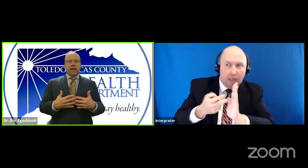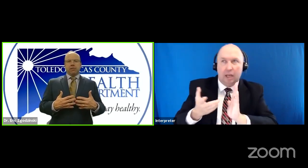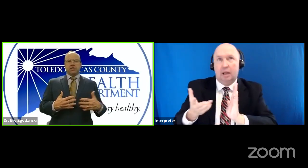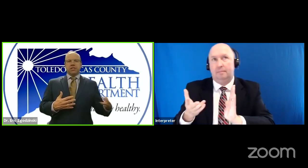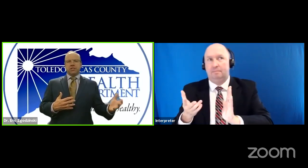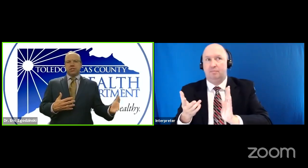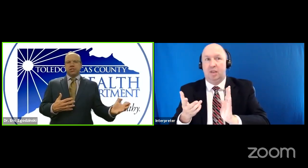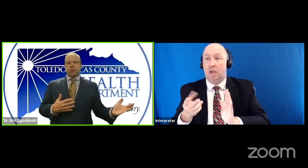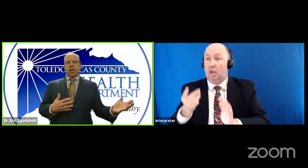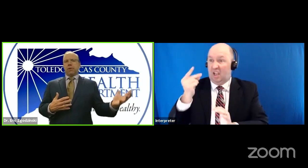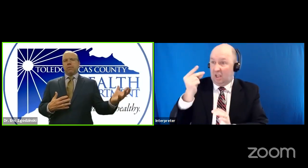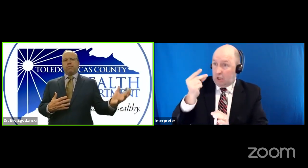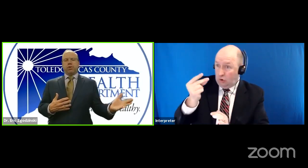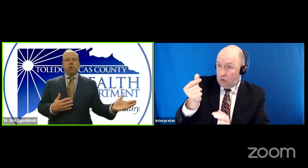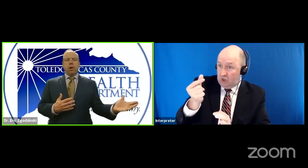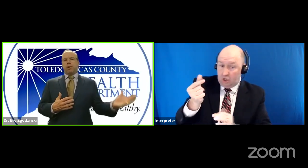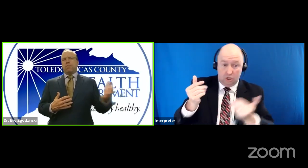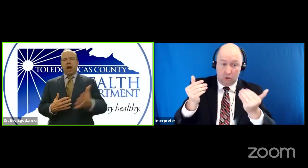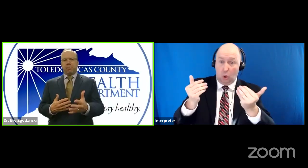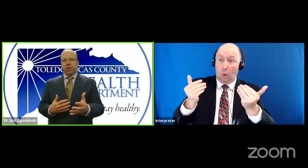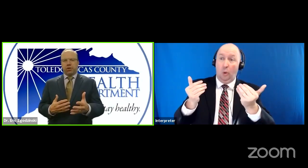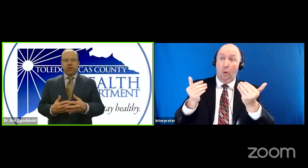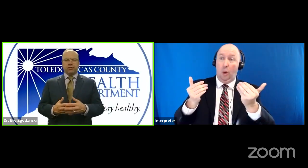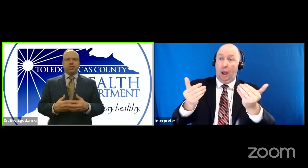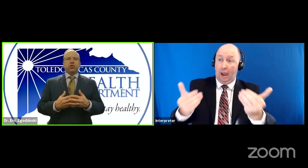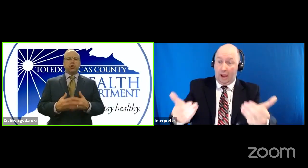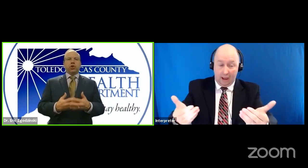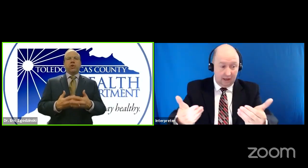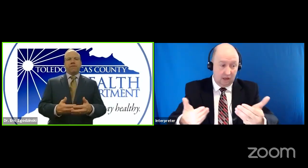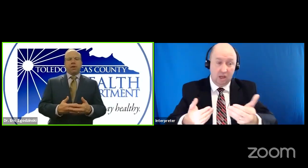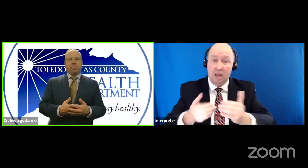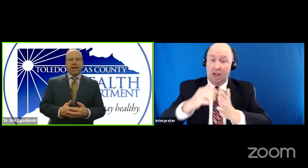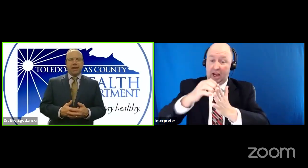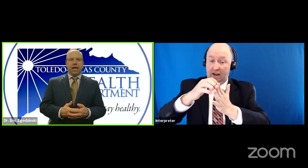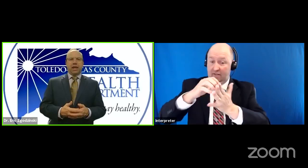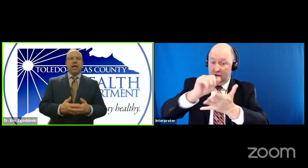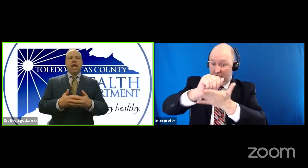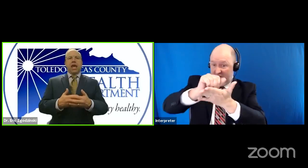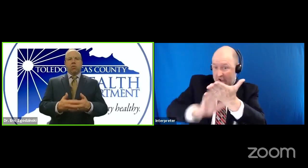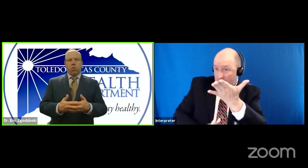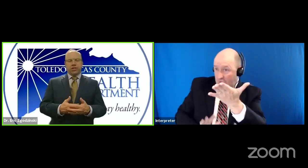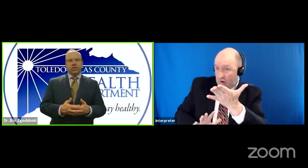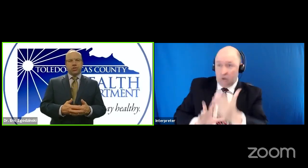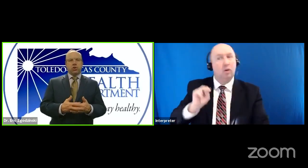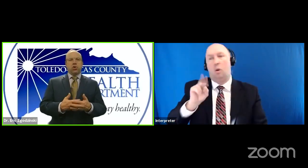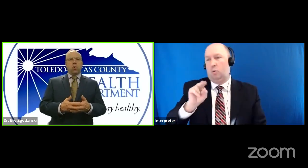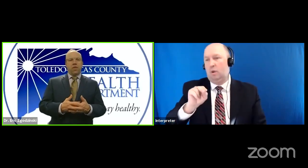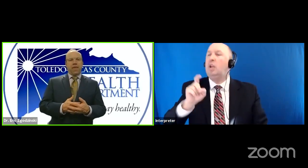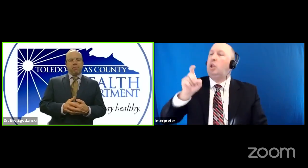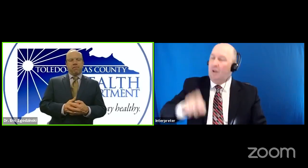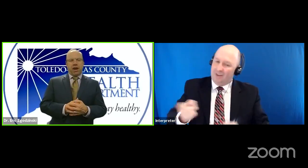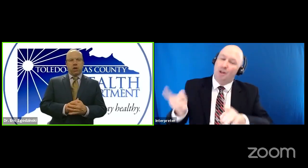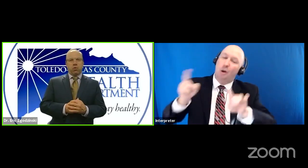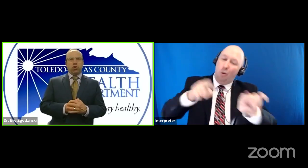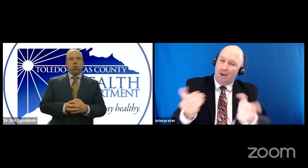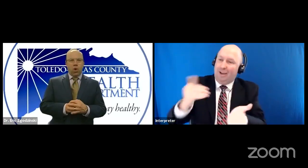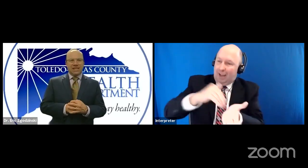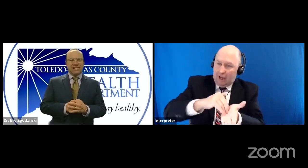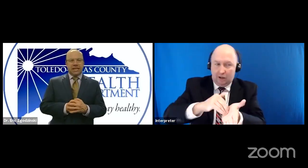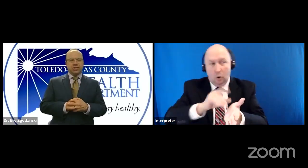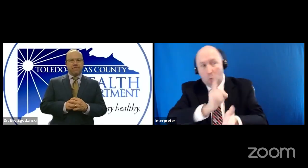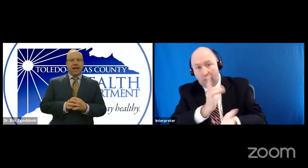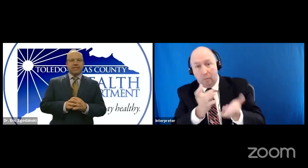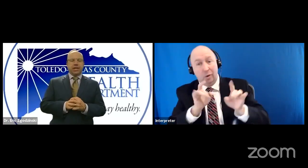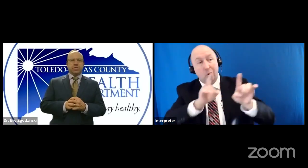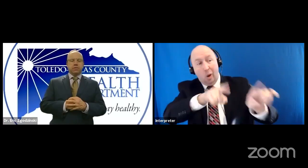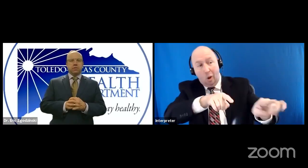enable us then just to pre-populate your registration. You are going to have to come back again and register with that provider where you want